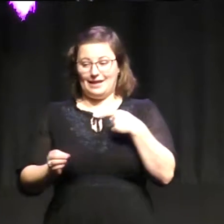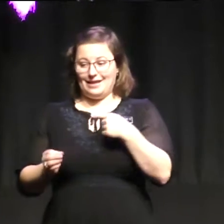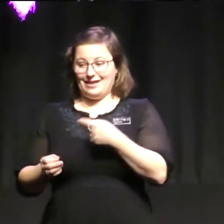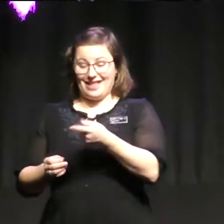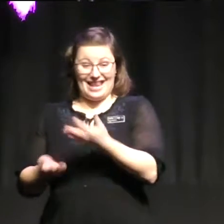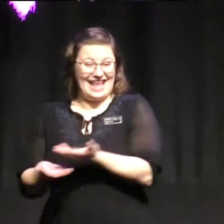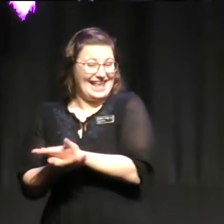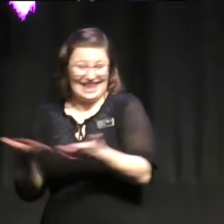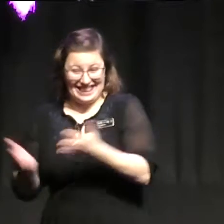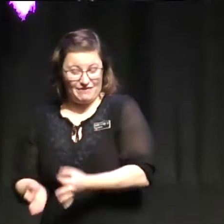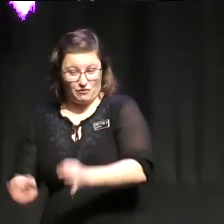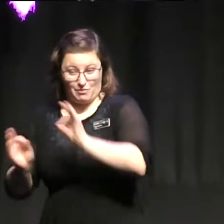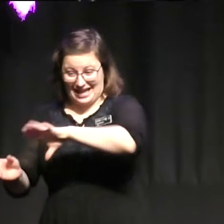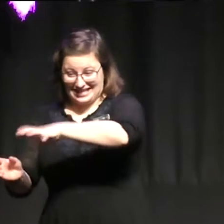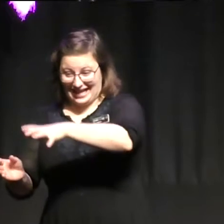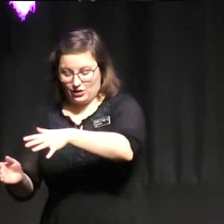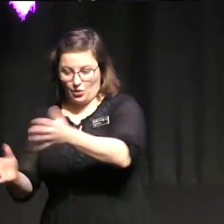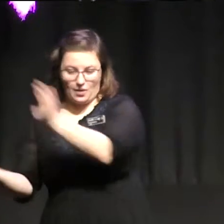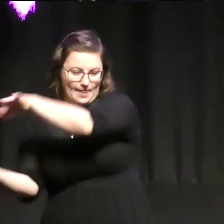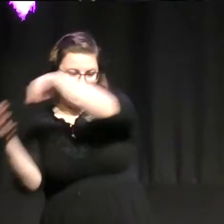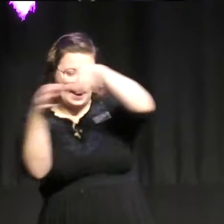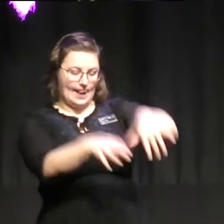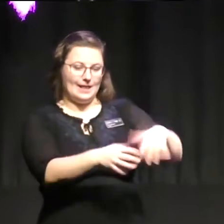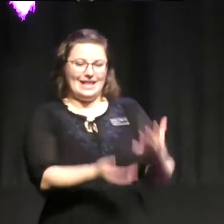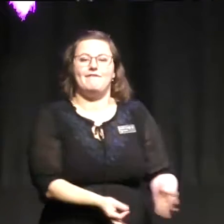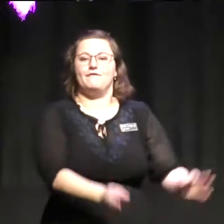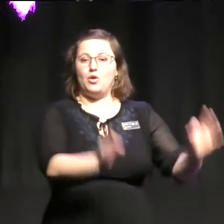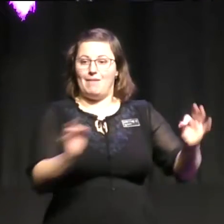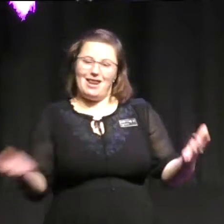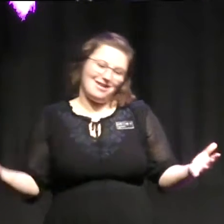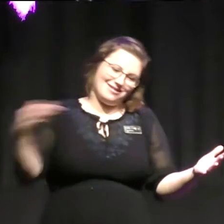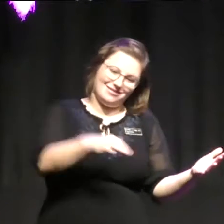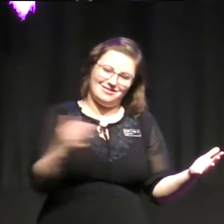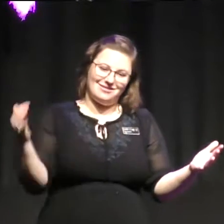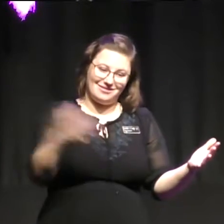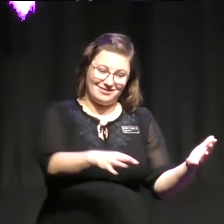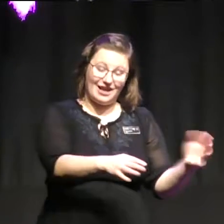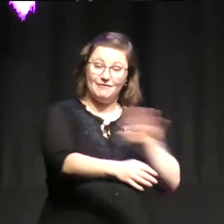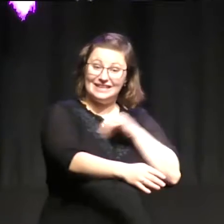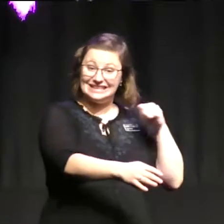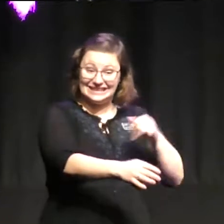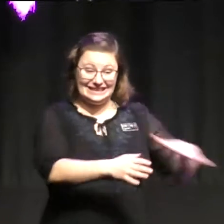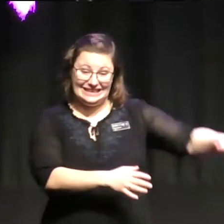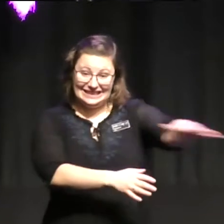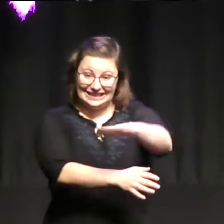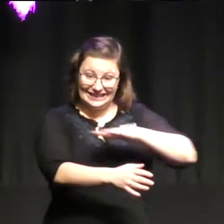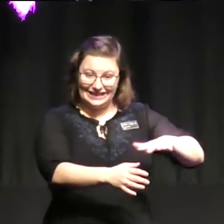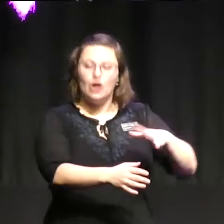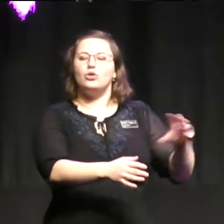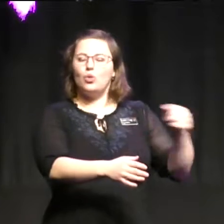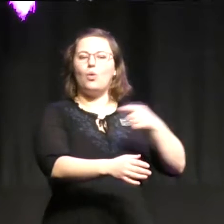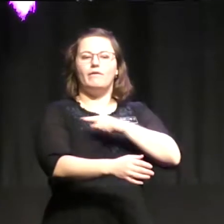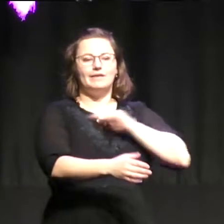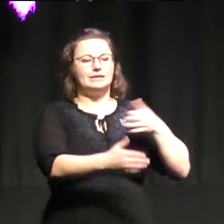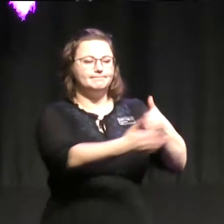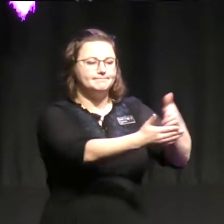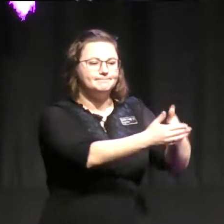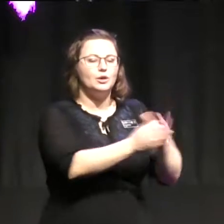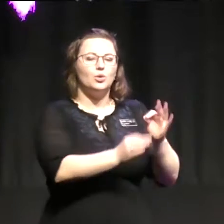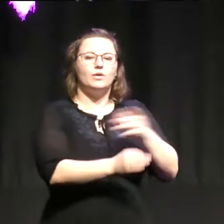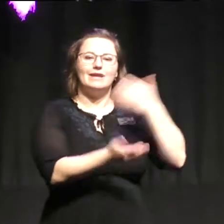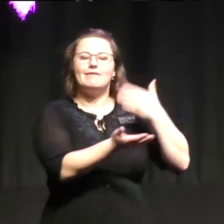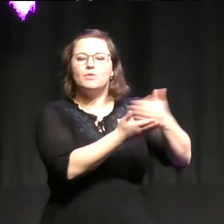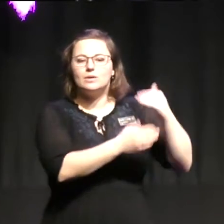sector organizations into the mainstream. And once you are in the mainstream, then your challenge is that how do you